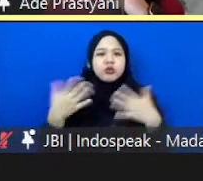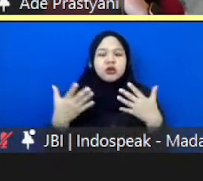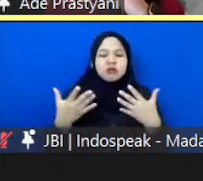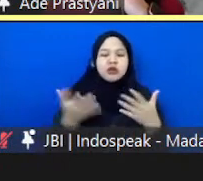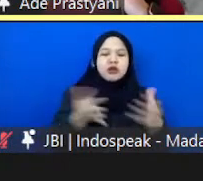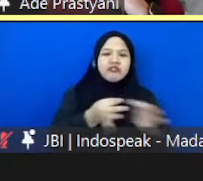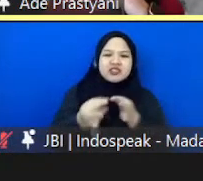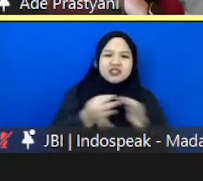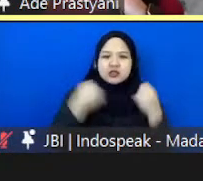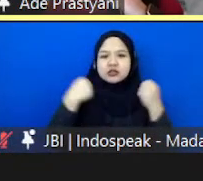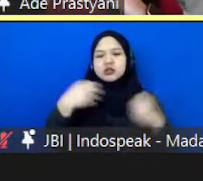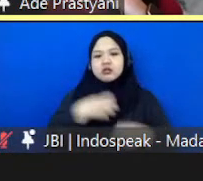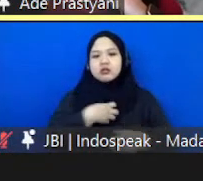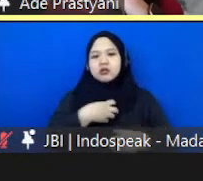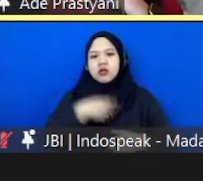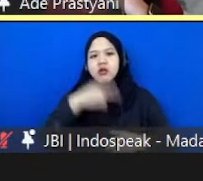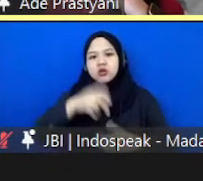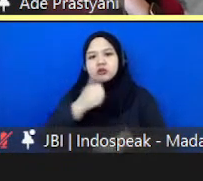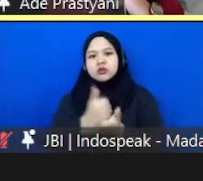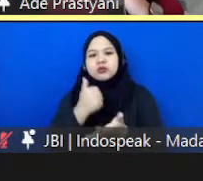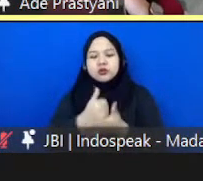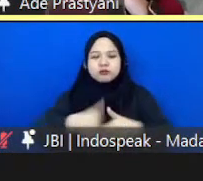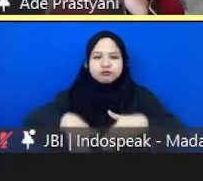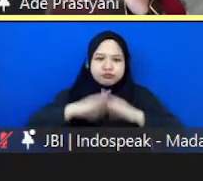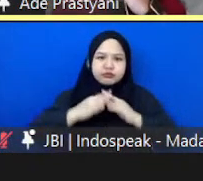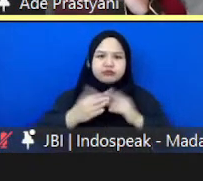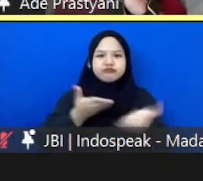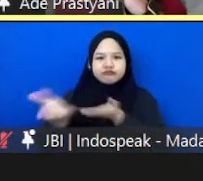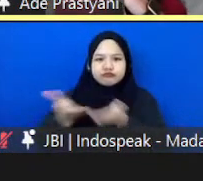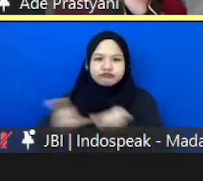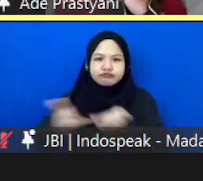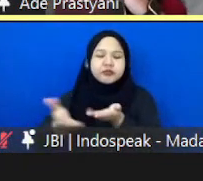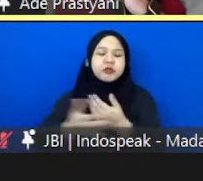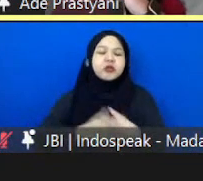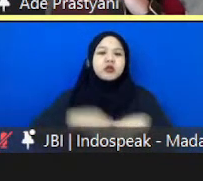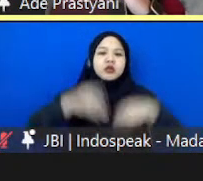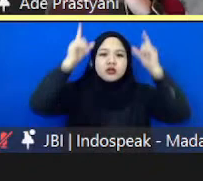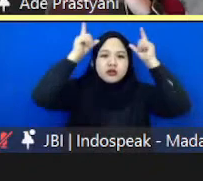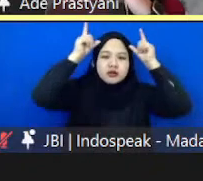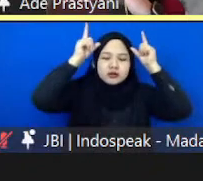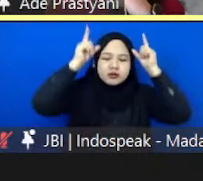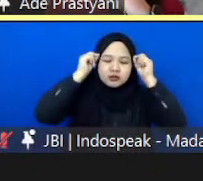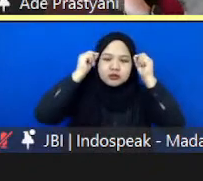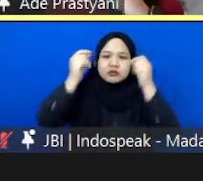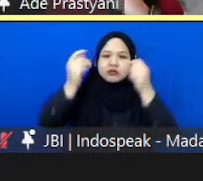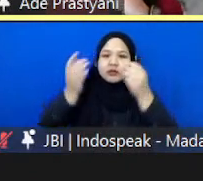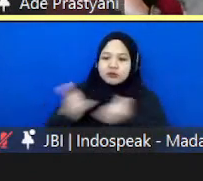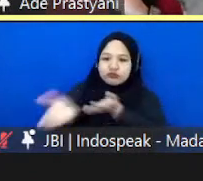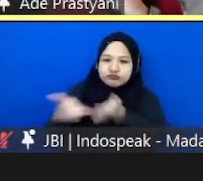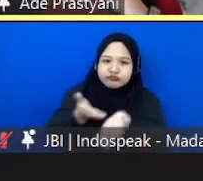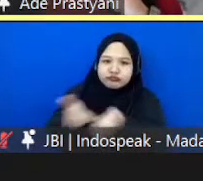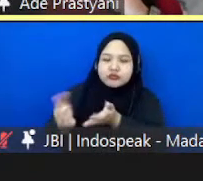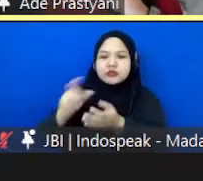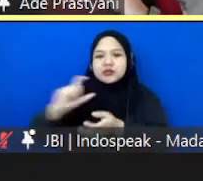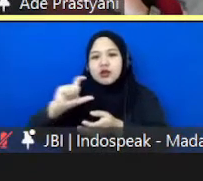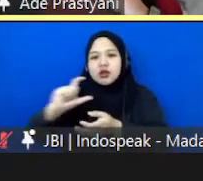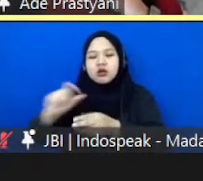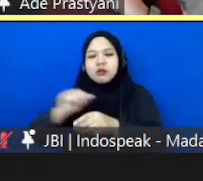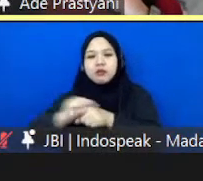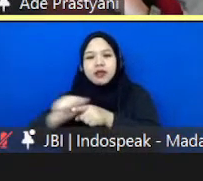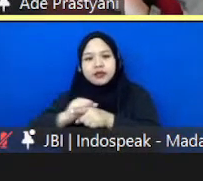is imagined, structured, and delivered. So trainings of local nurses and GPs to improve their competence in mental health